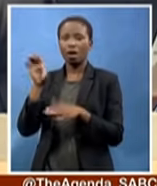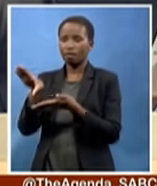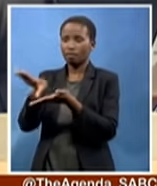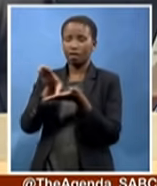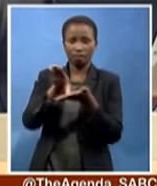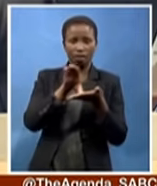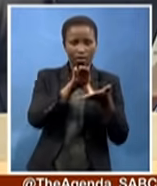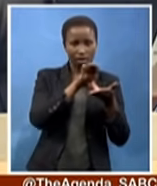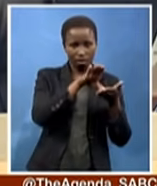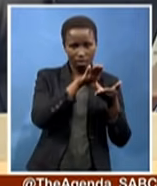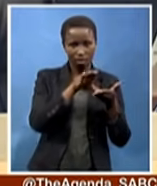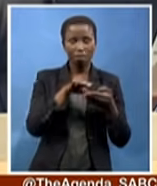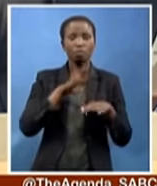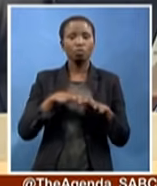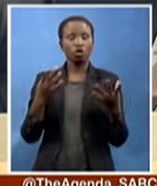generals who